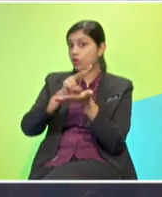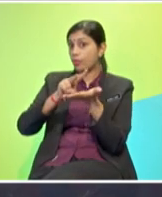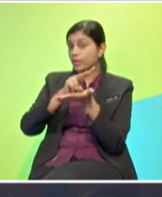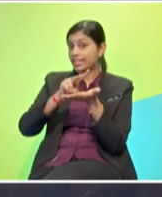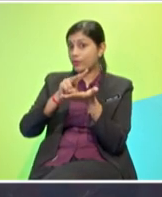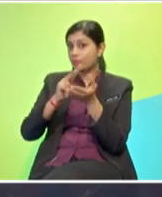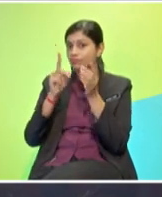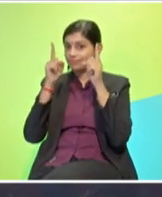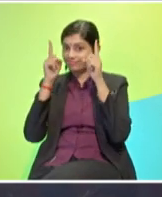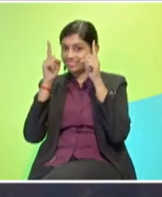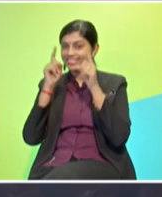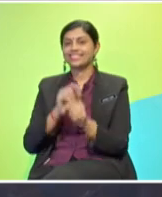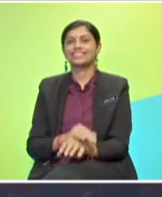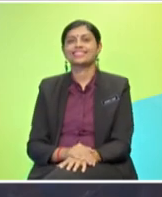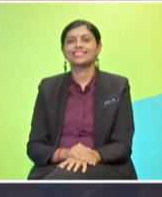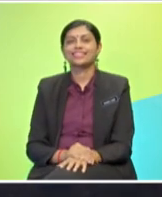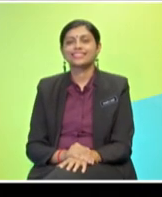go.